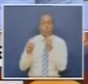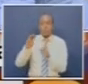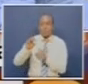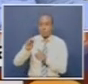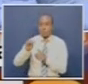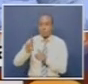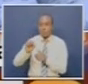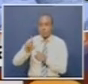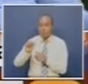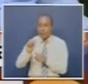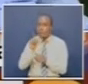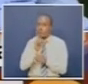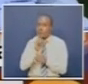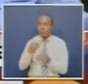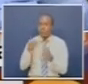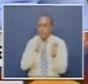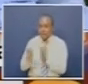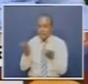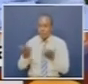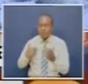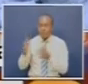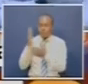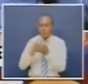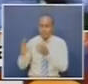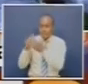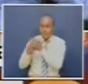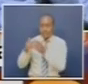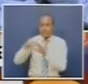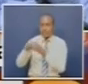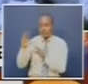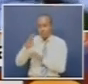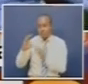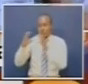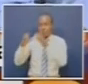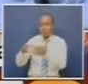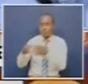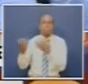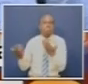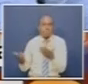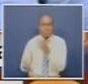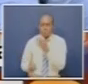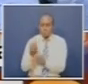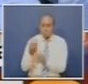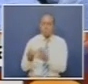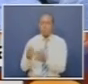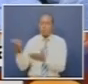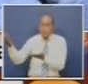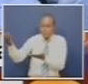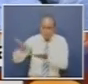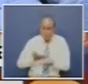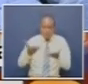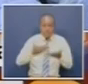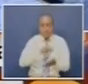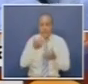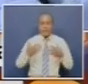also plans where you have some of the coalition partners within the core coalition, you know, bringing on board other coalition partners, other people